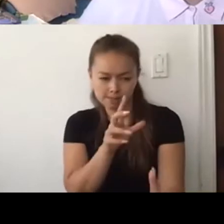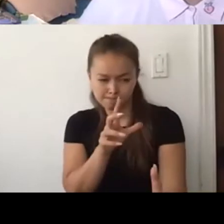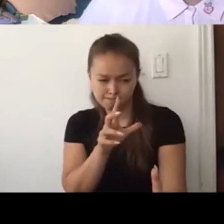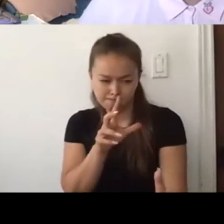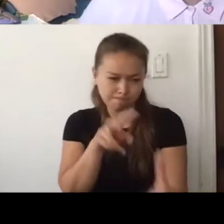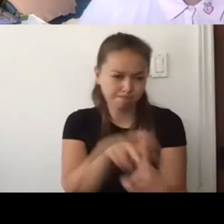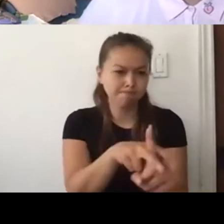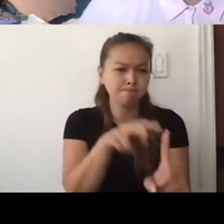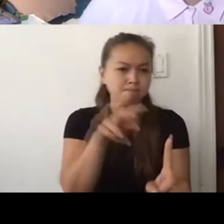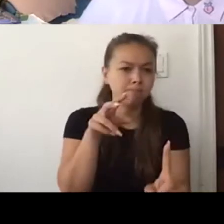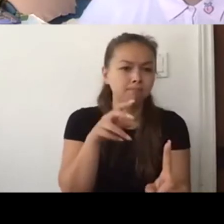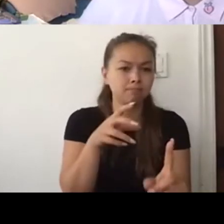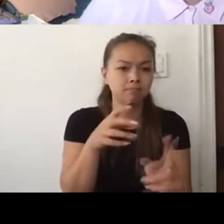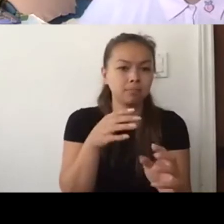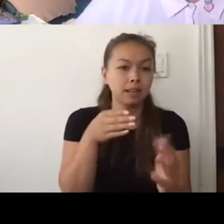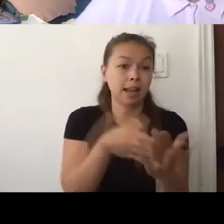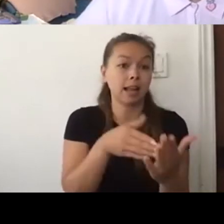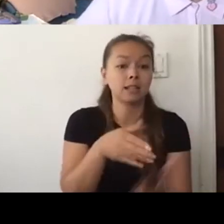how we tend to